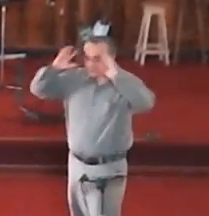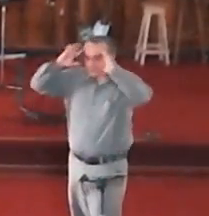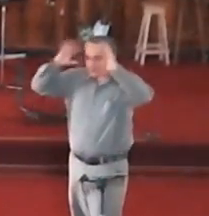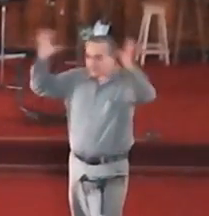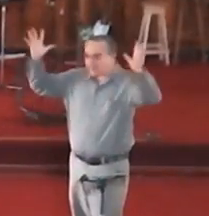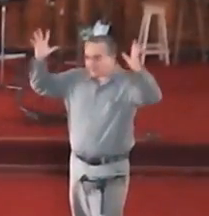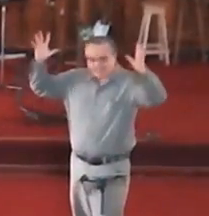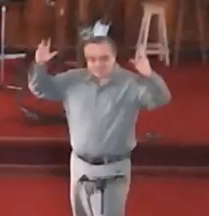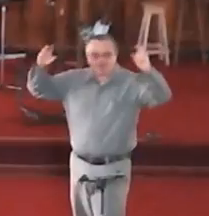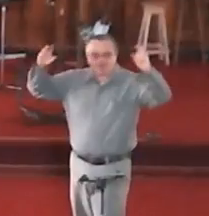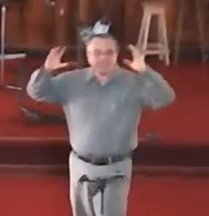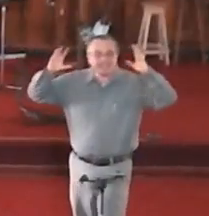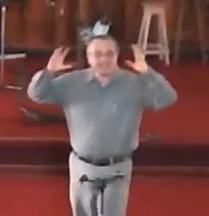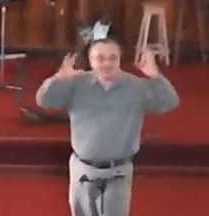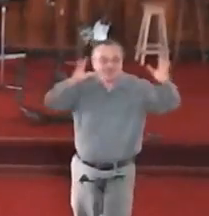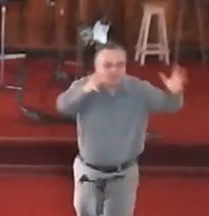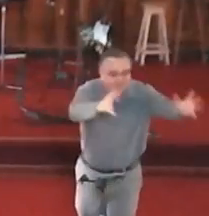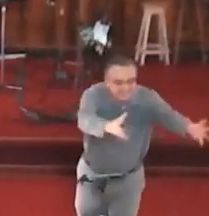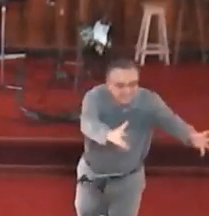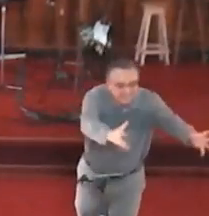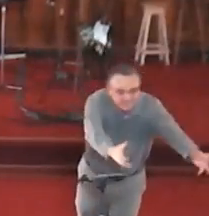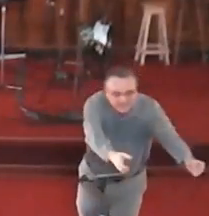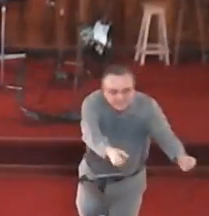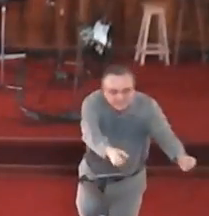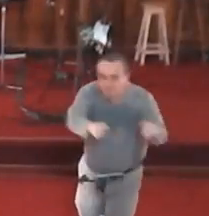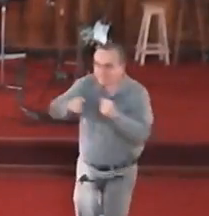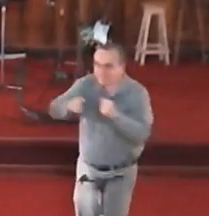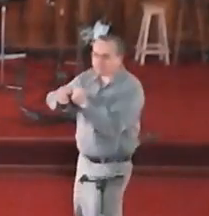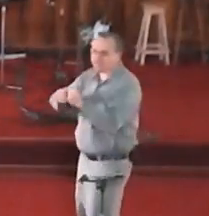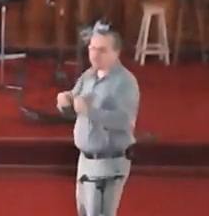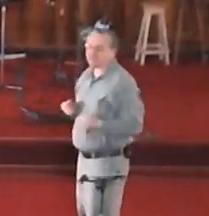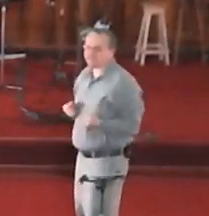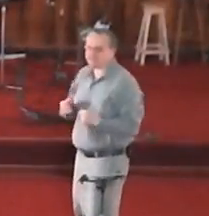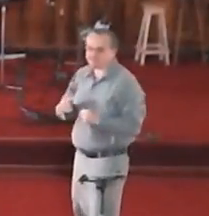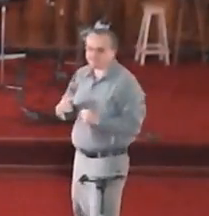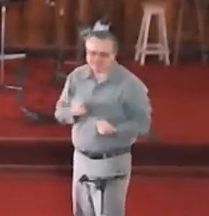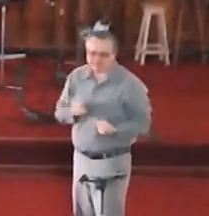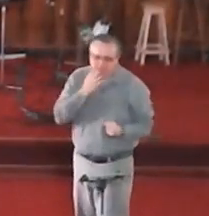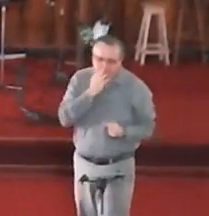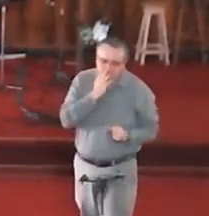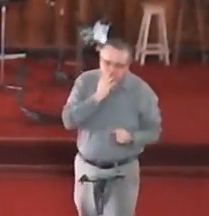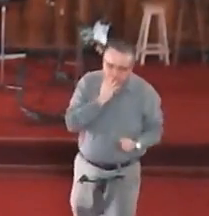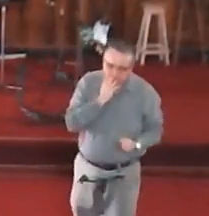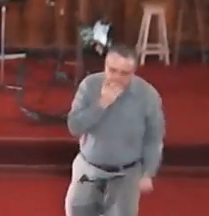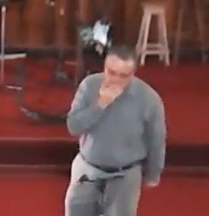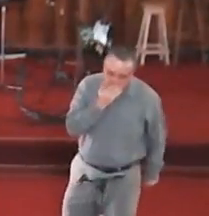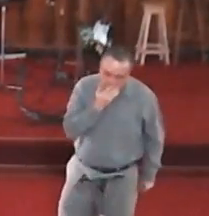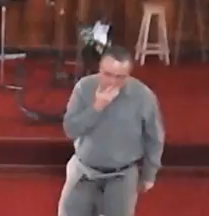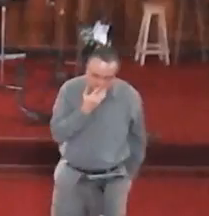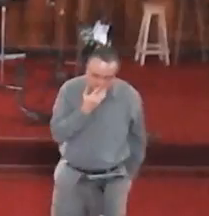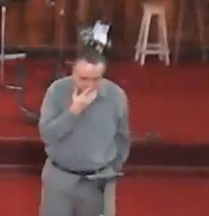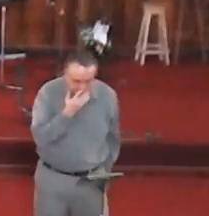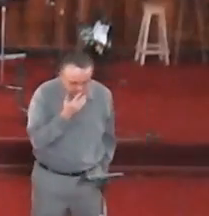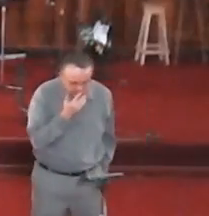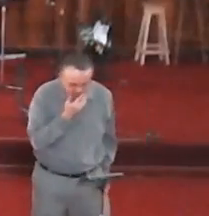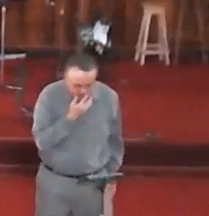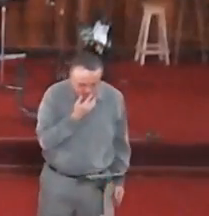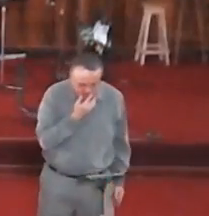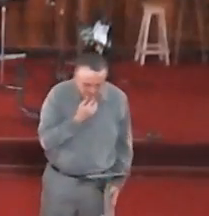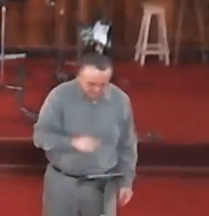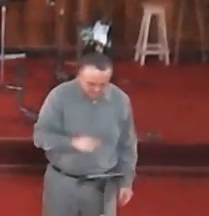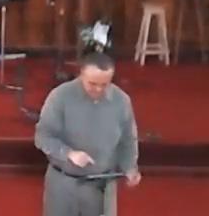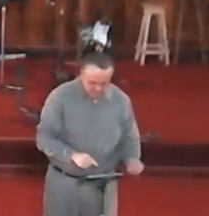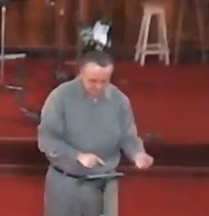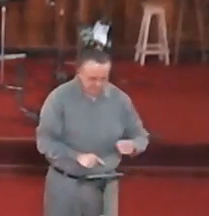dijo, no puedo con esto, voy a ir a traerme a Saulo a que me ayude. Yes, verse 25. He said, it's too much, I can't do